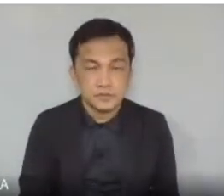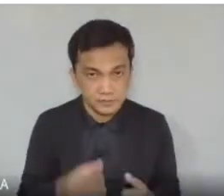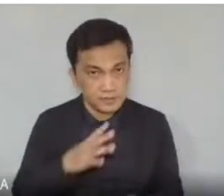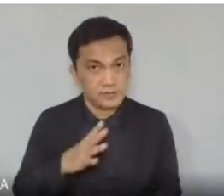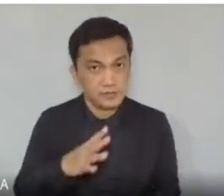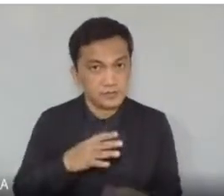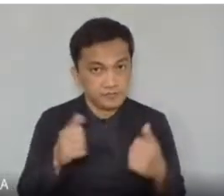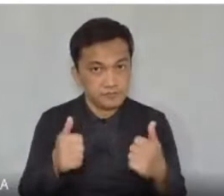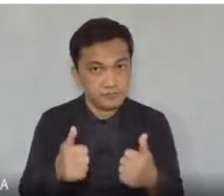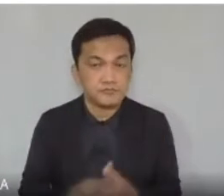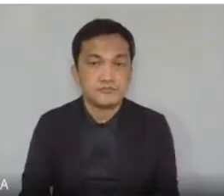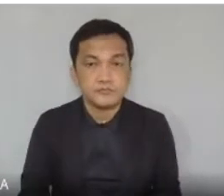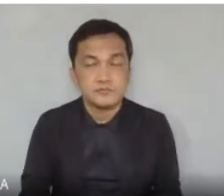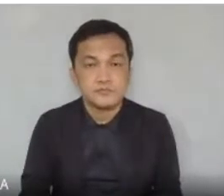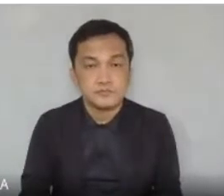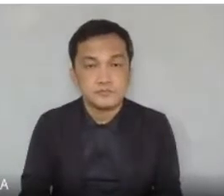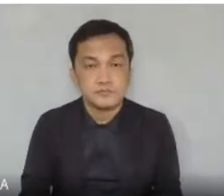Okay, we have the screen.